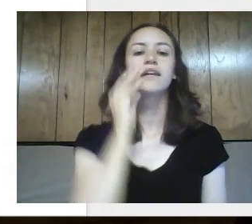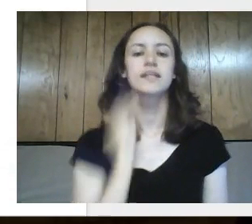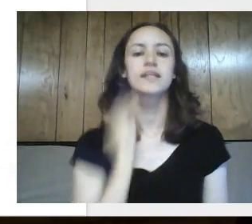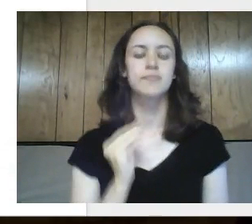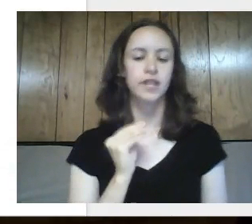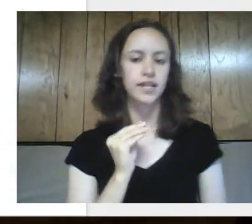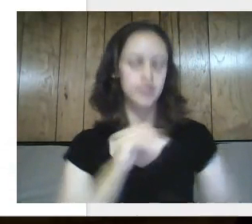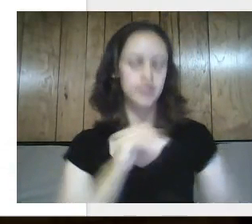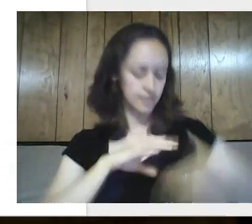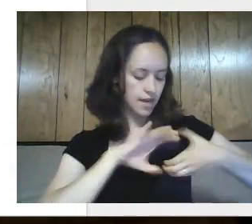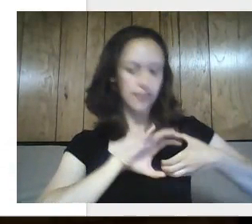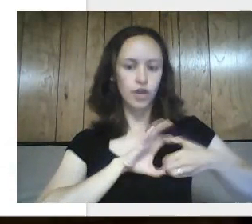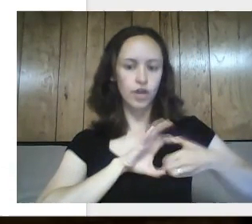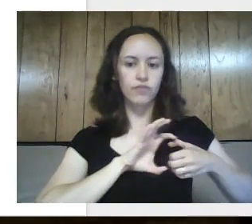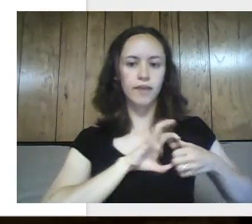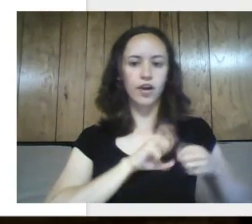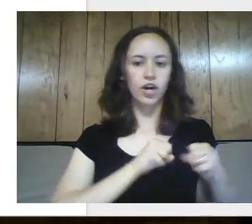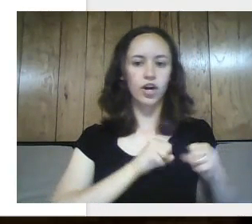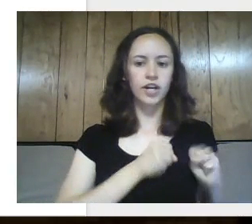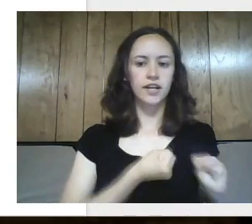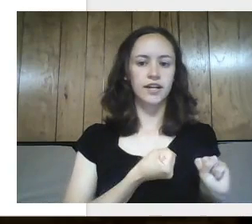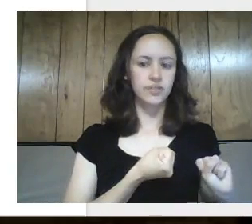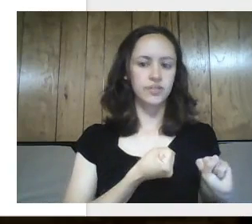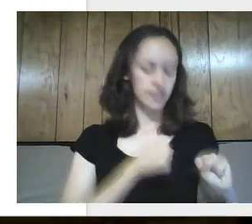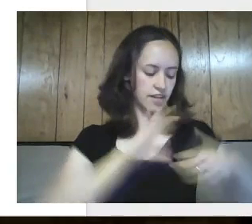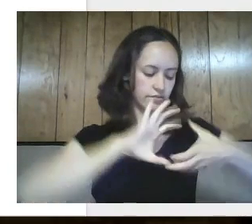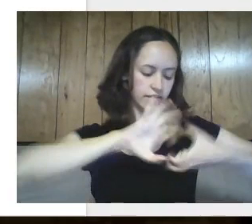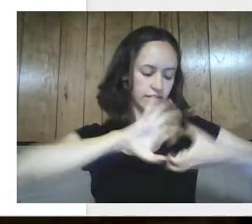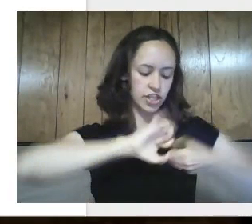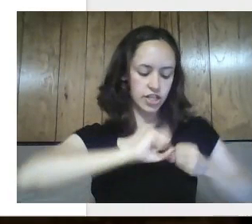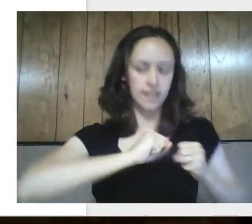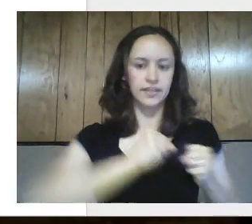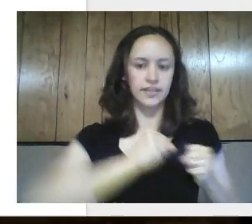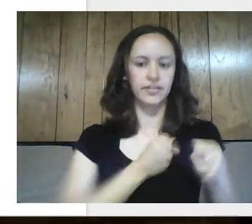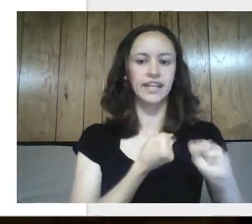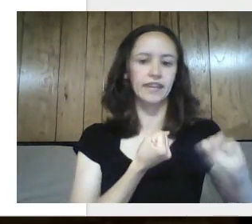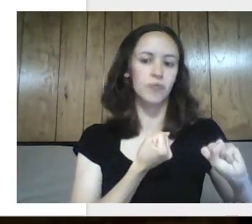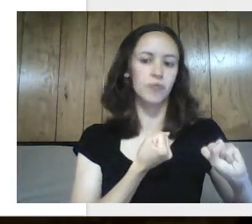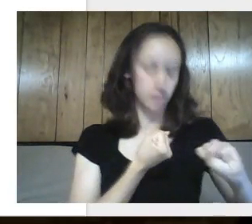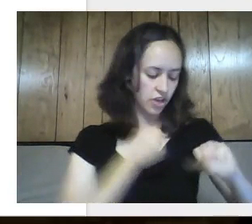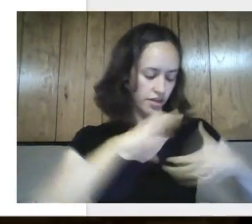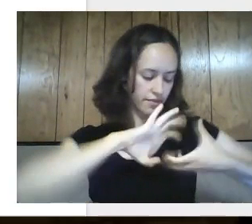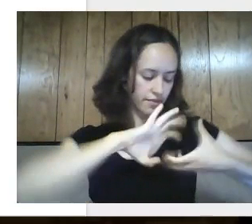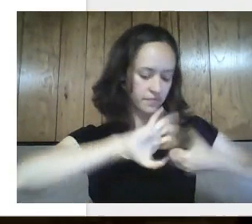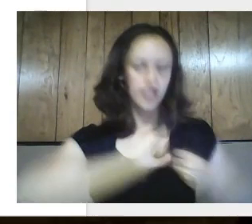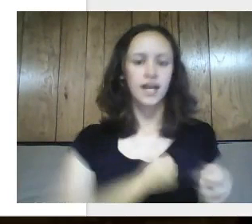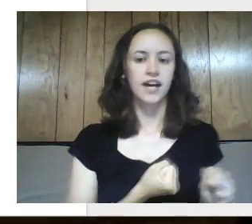I experience, and then over my heart, I do this kind of wrenching, like wringing out a